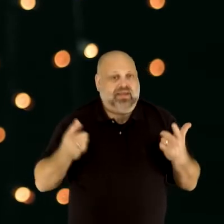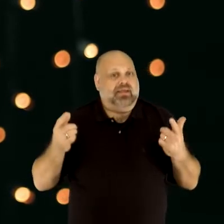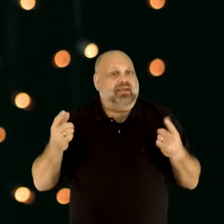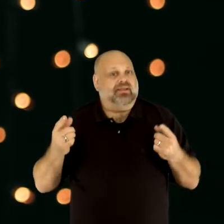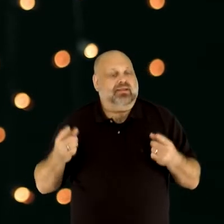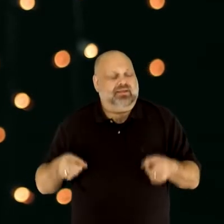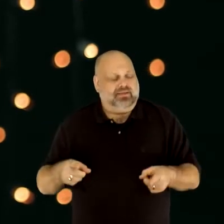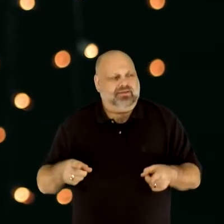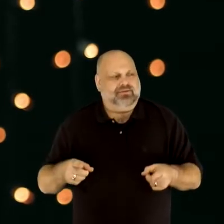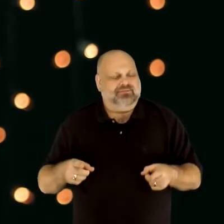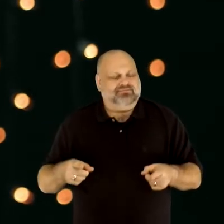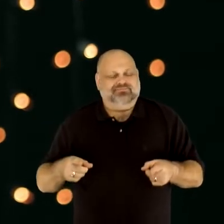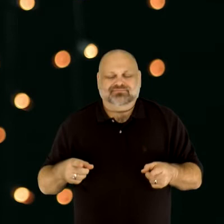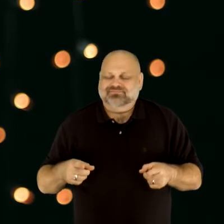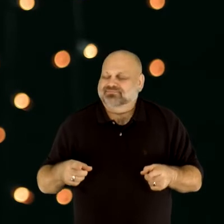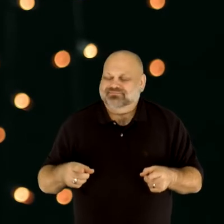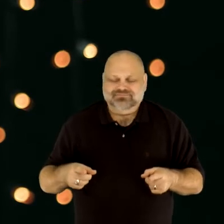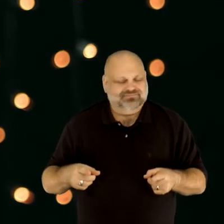And then,